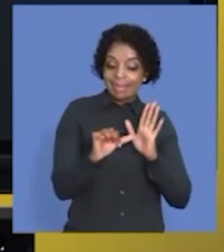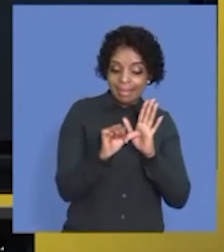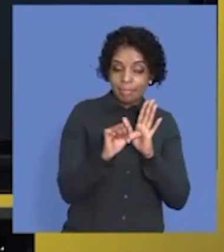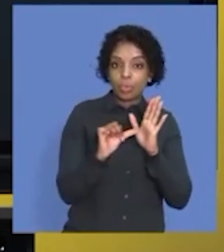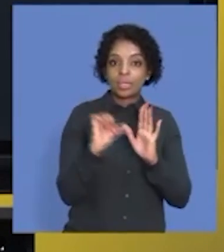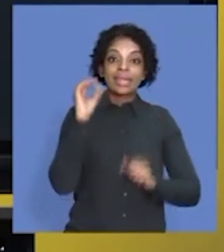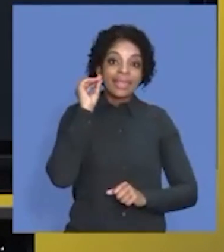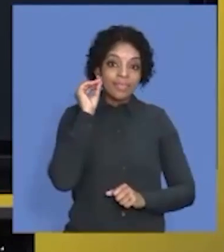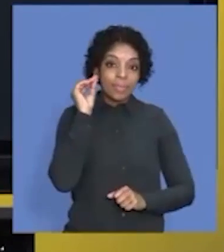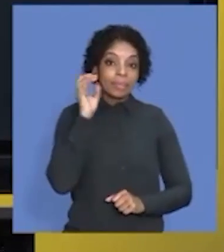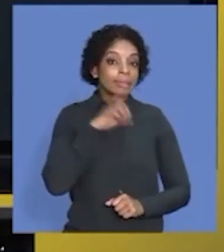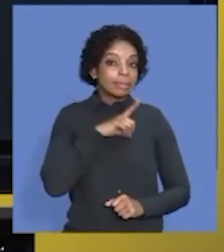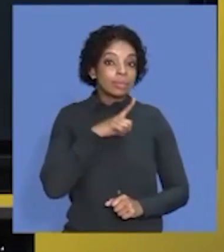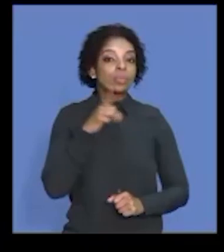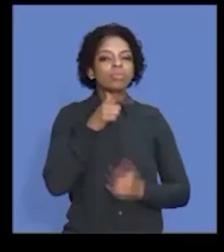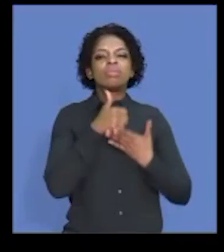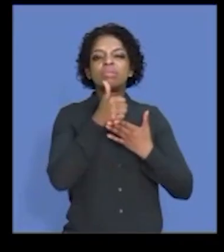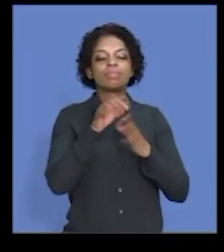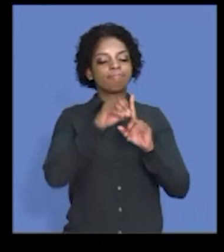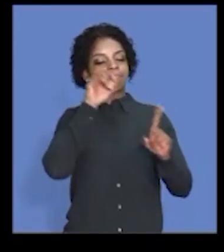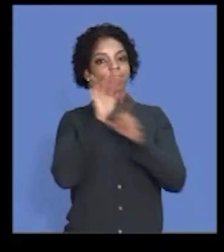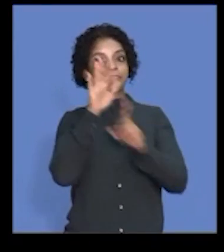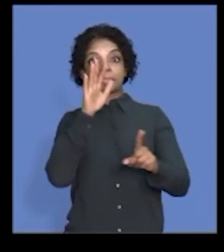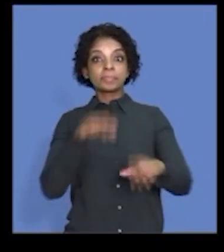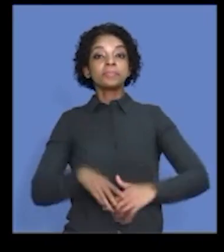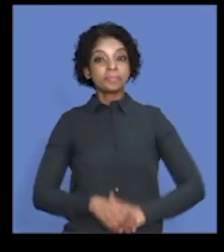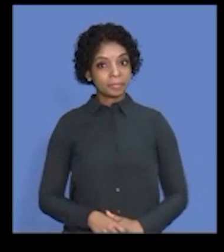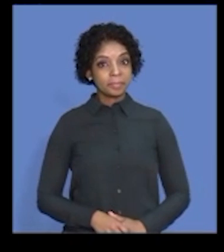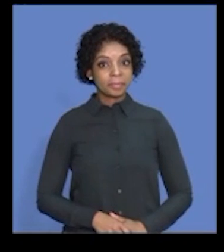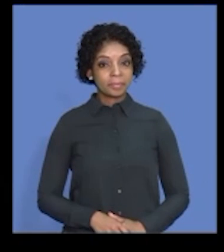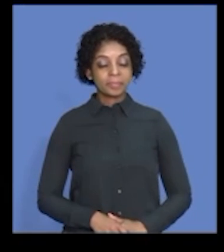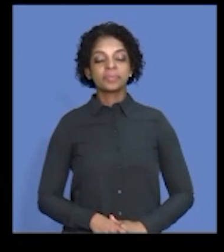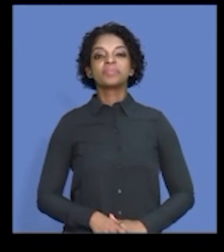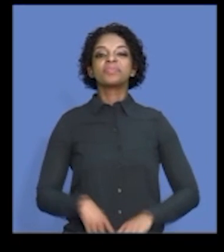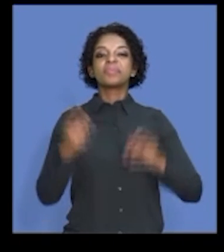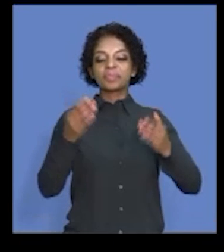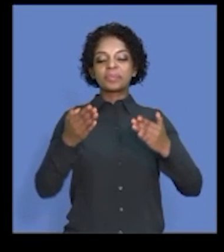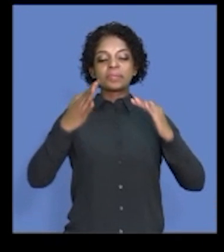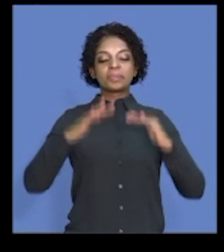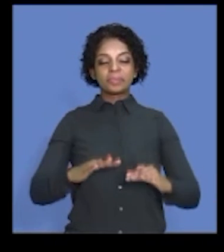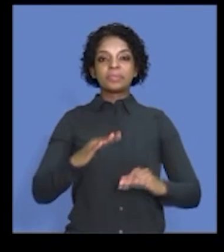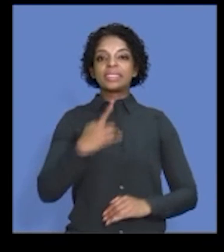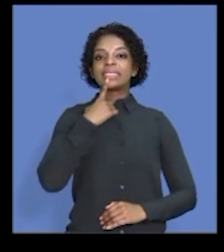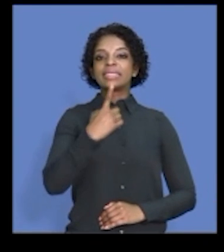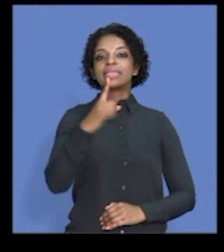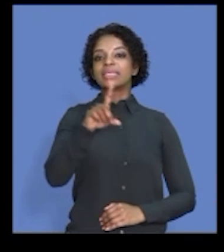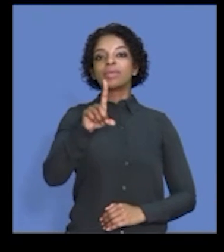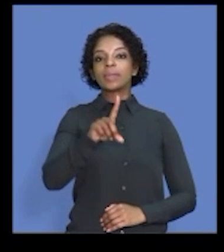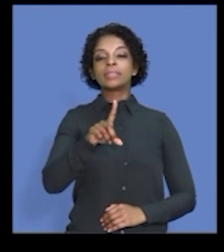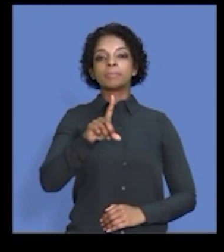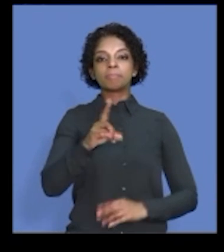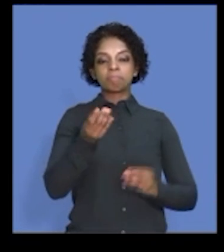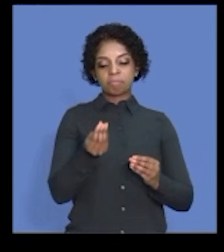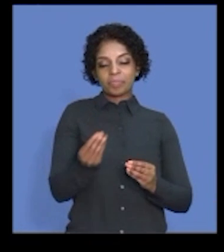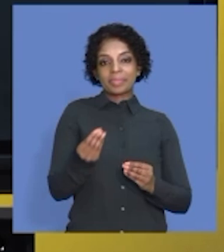calculation. Right? Then I'm told that interest for the next financial year,